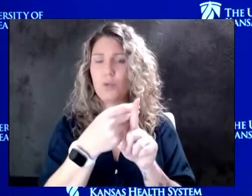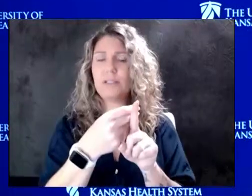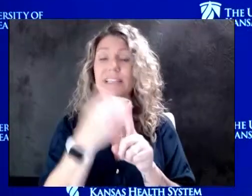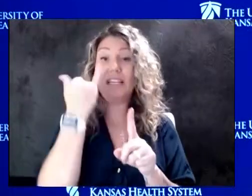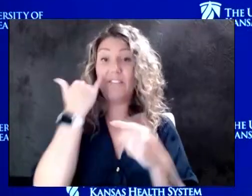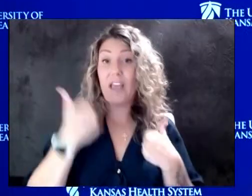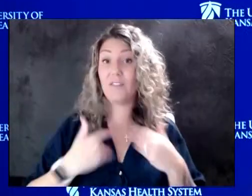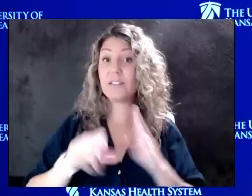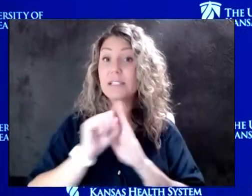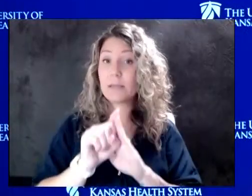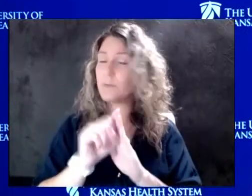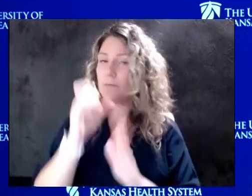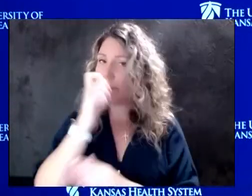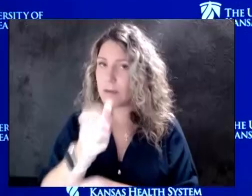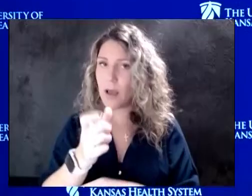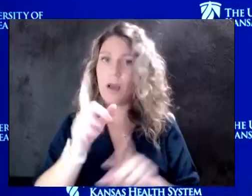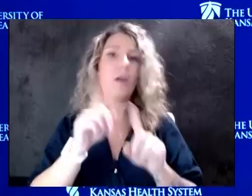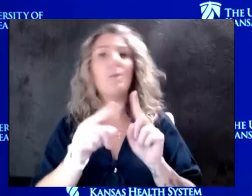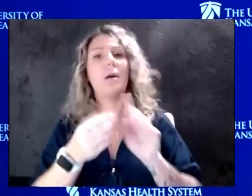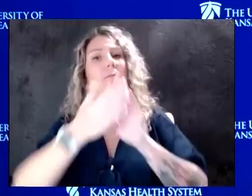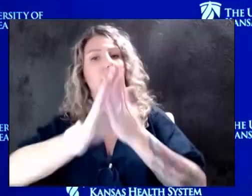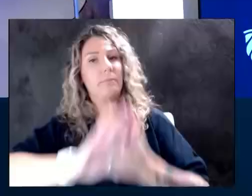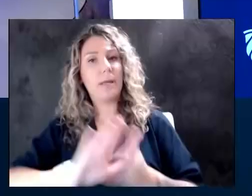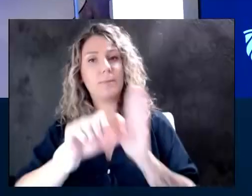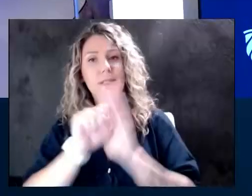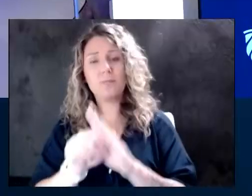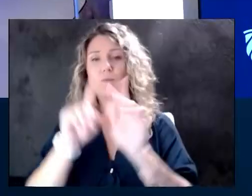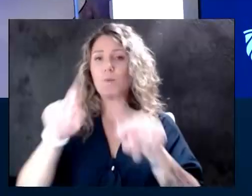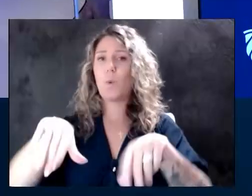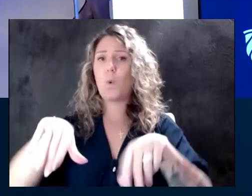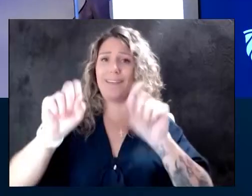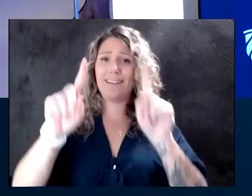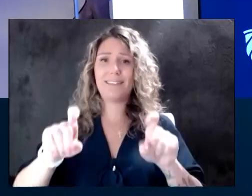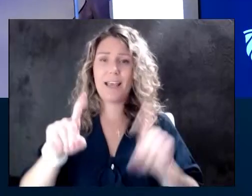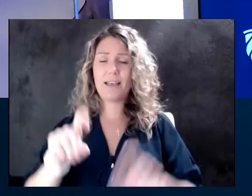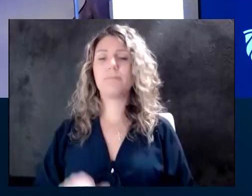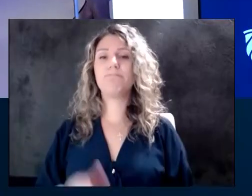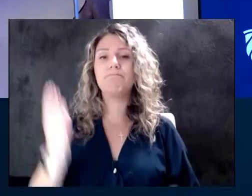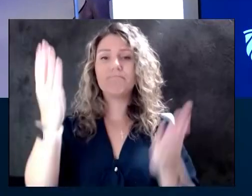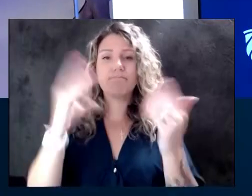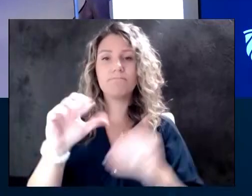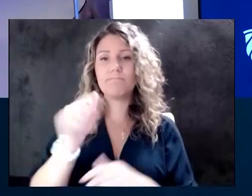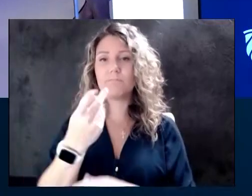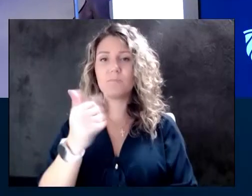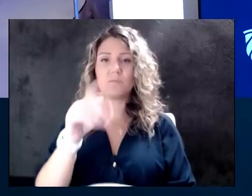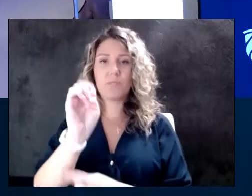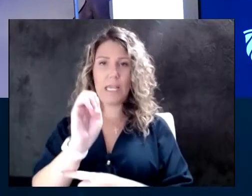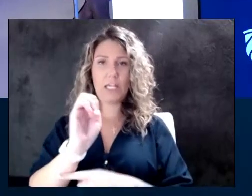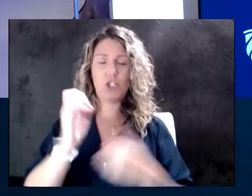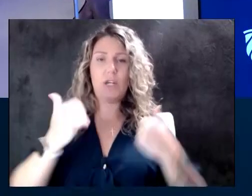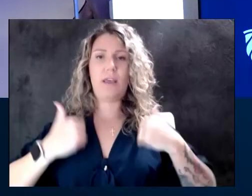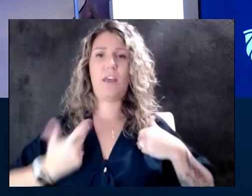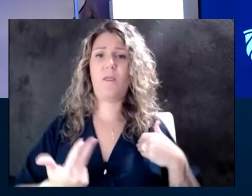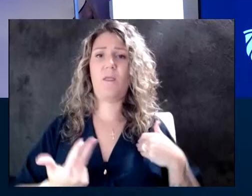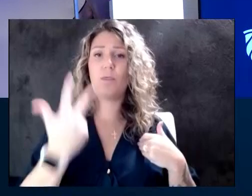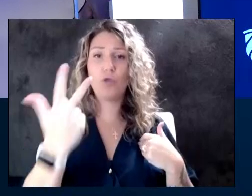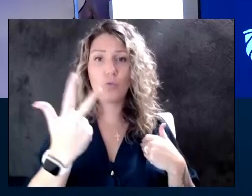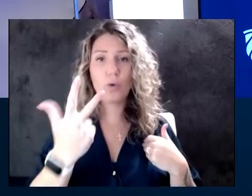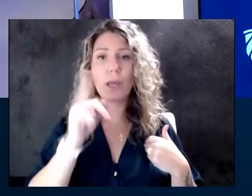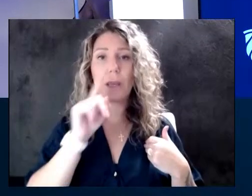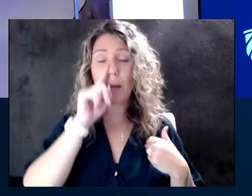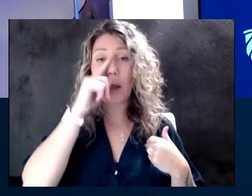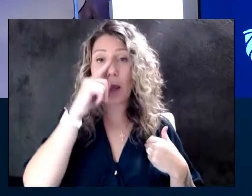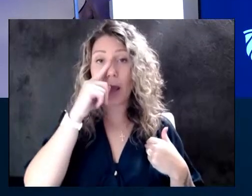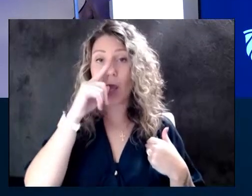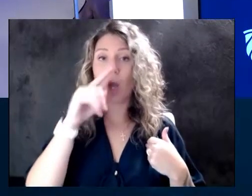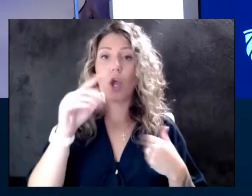if you do become symptomatic, go get tested. Okay, Angie says, I have had 3 COVID nasal swab PCR tests, all negative. The